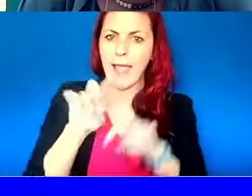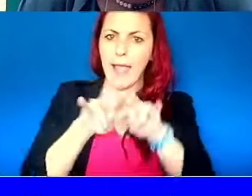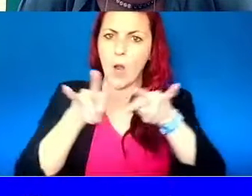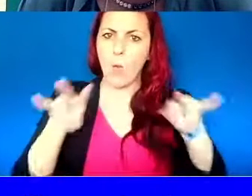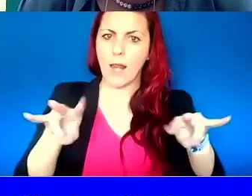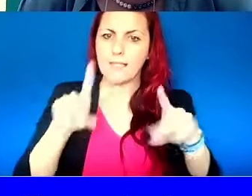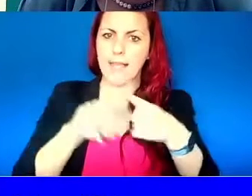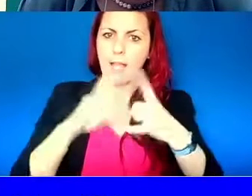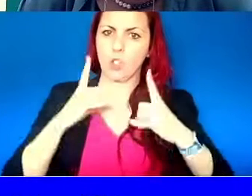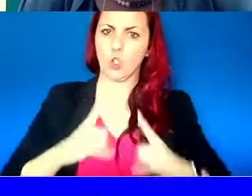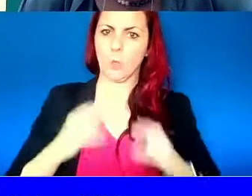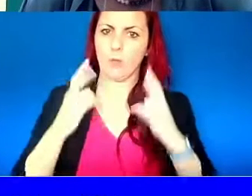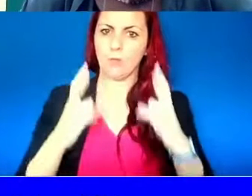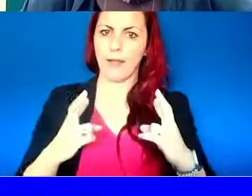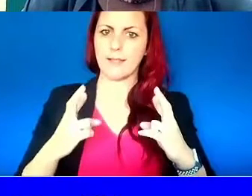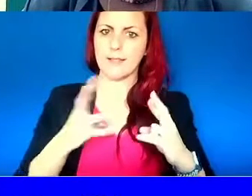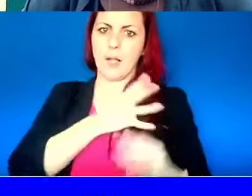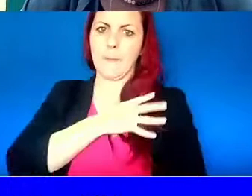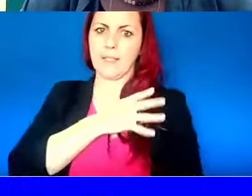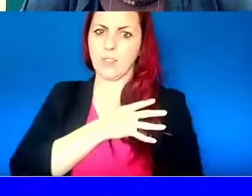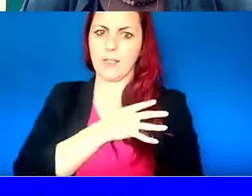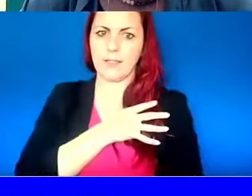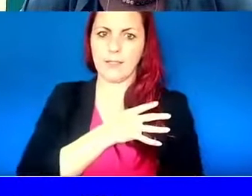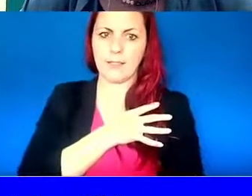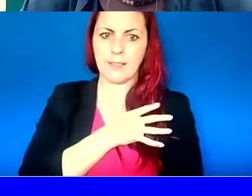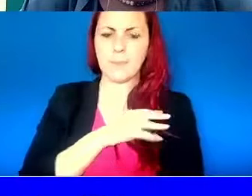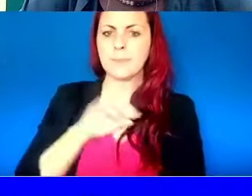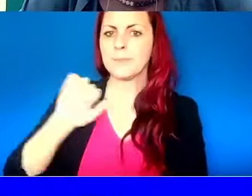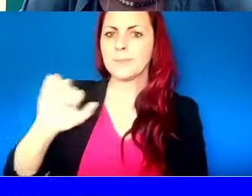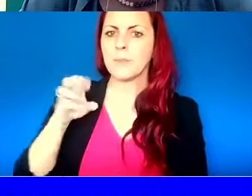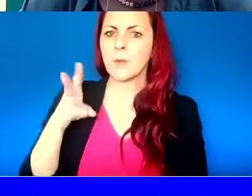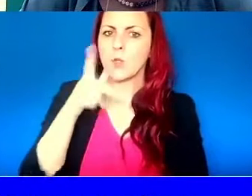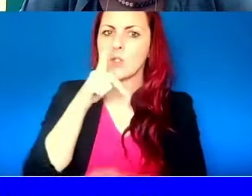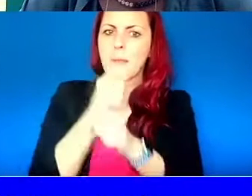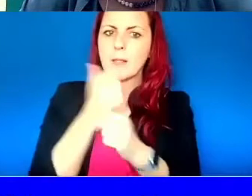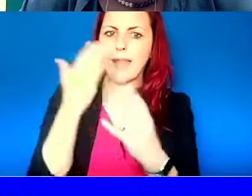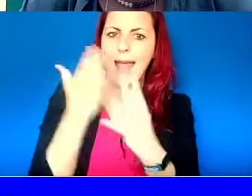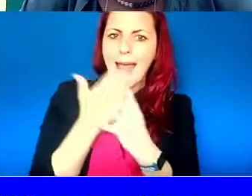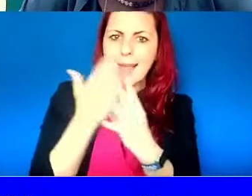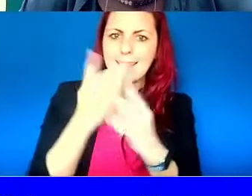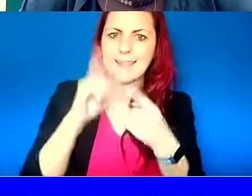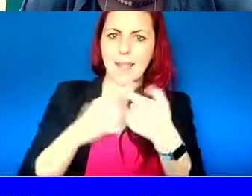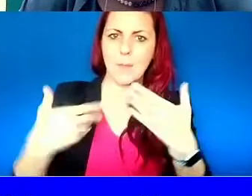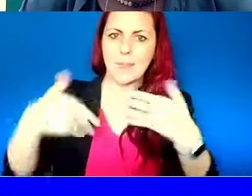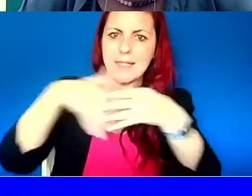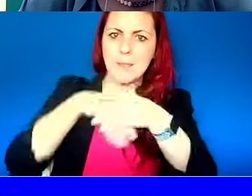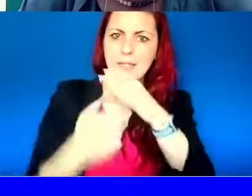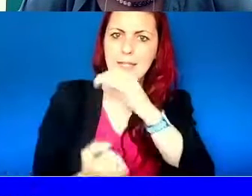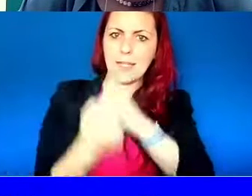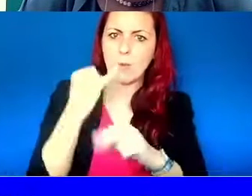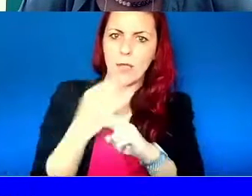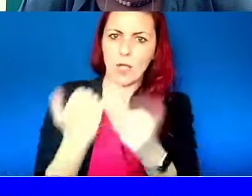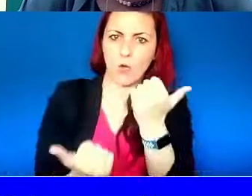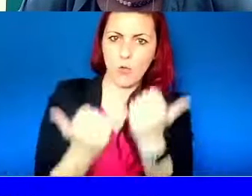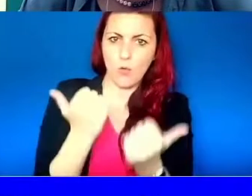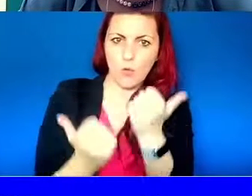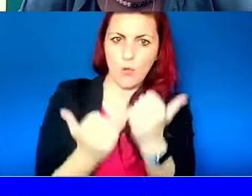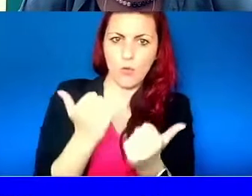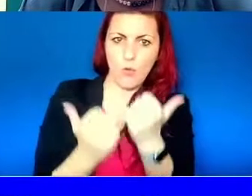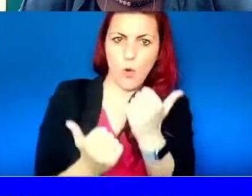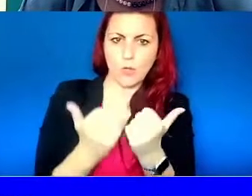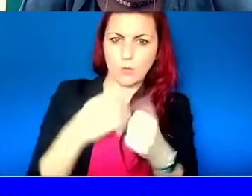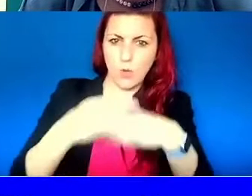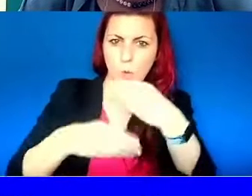and Human Rights Commission. And he will be speaking about access and participation issues in court modernisation